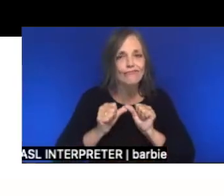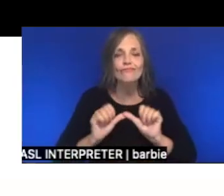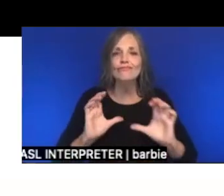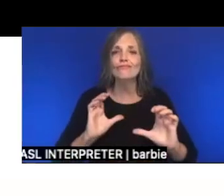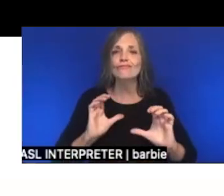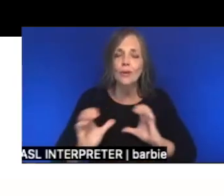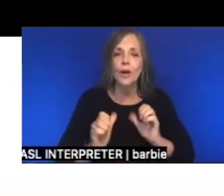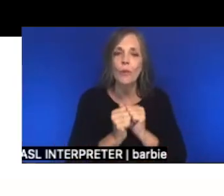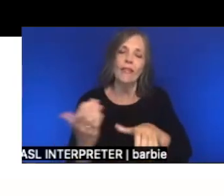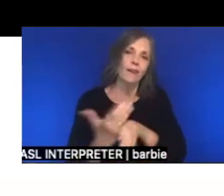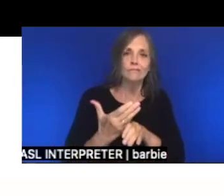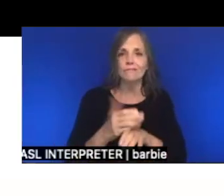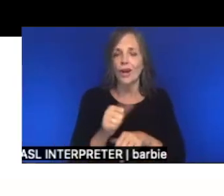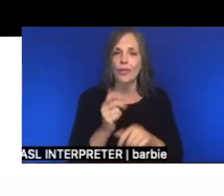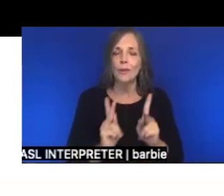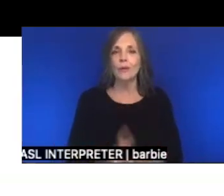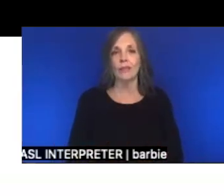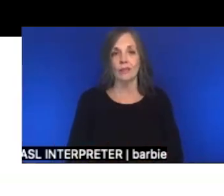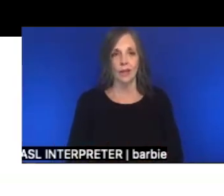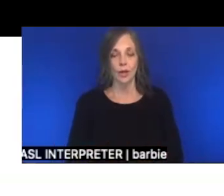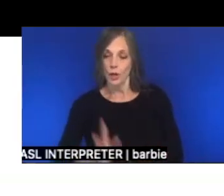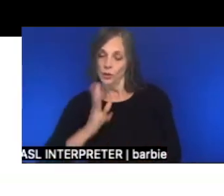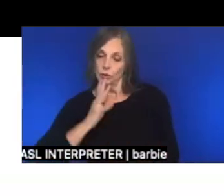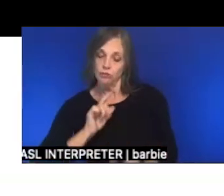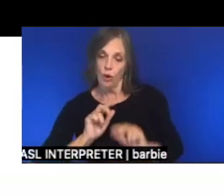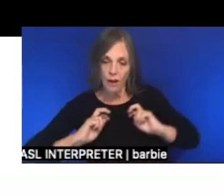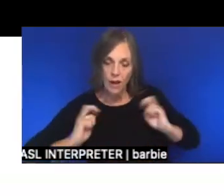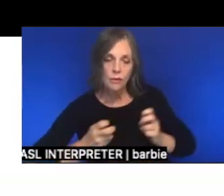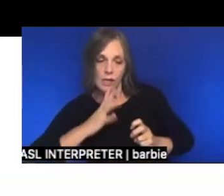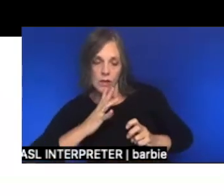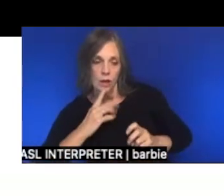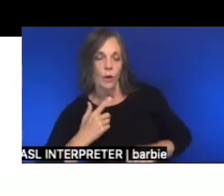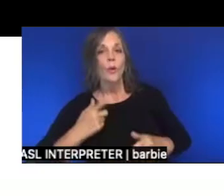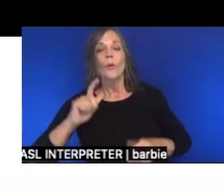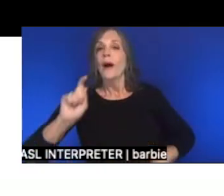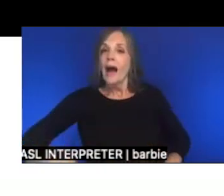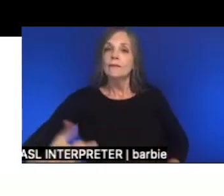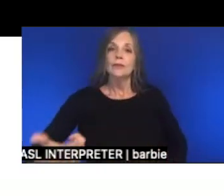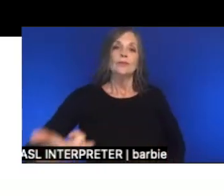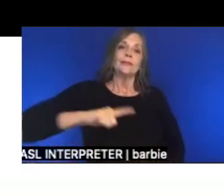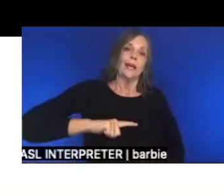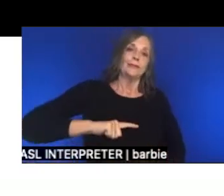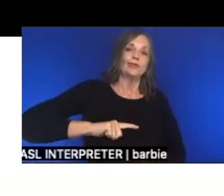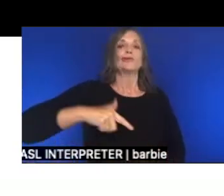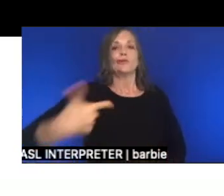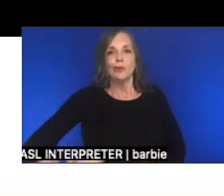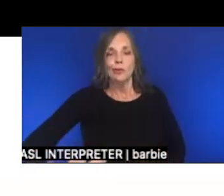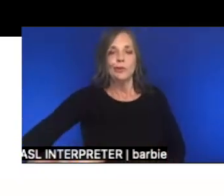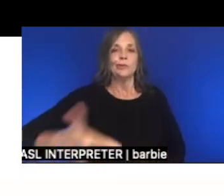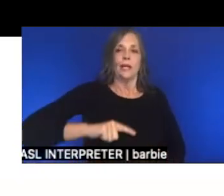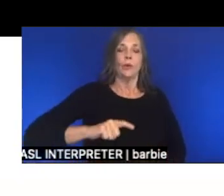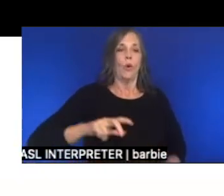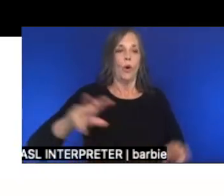another with another spoken language, we would have taken turns, or we would have placed ourselves in